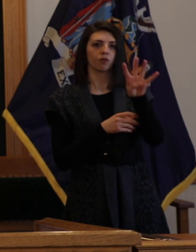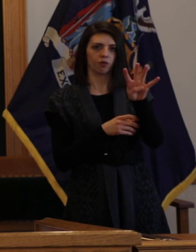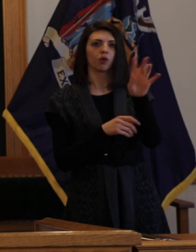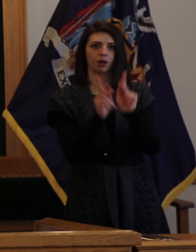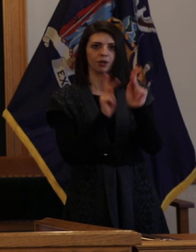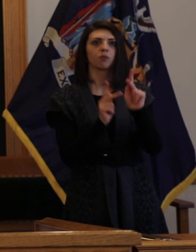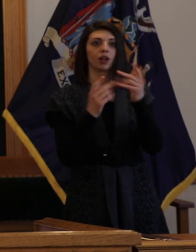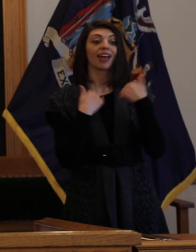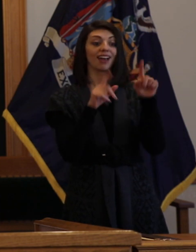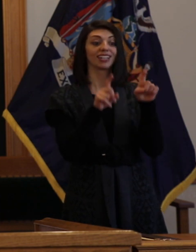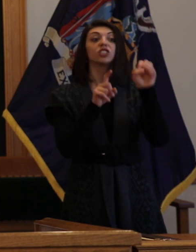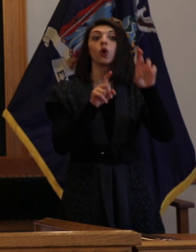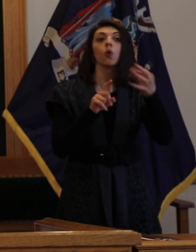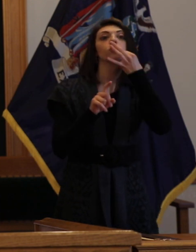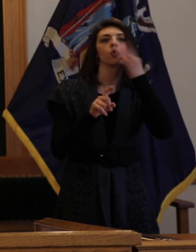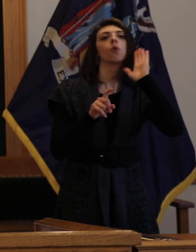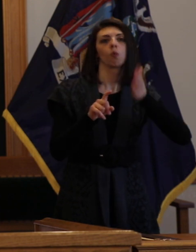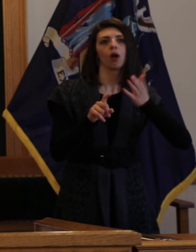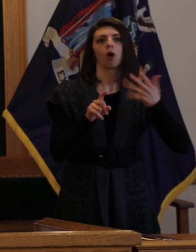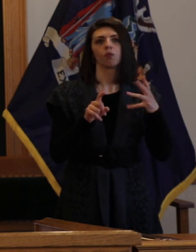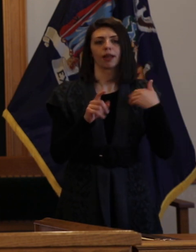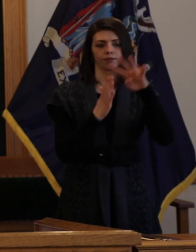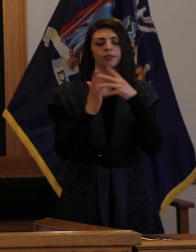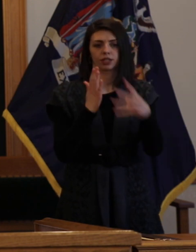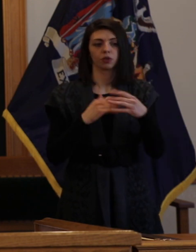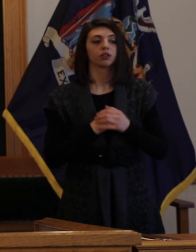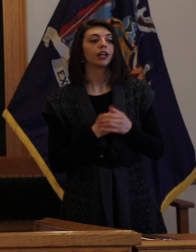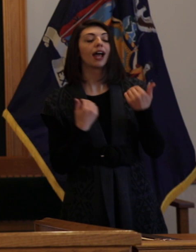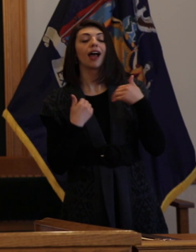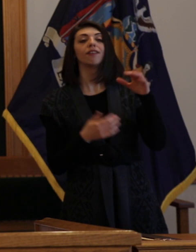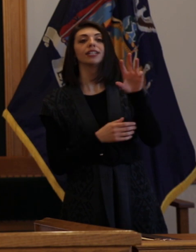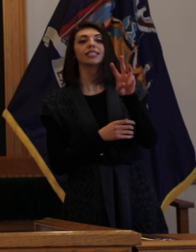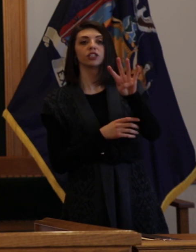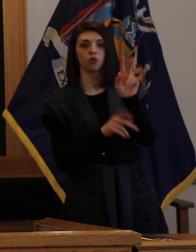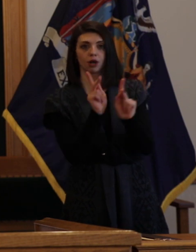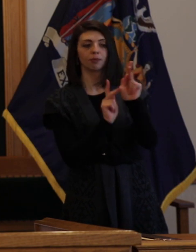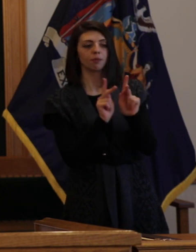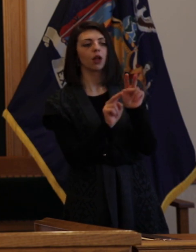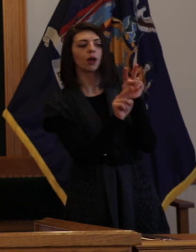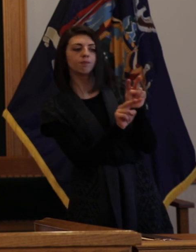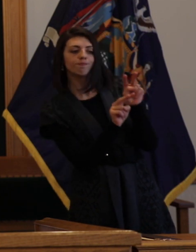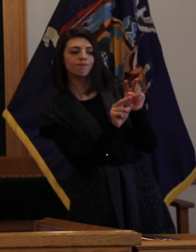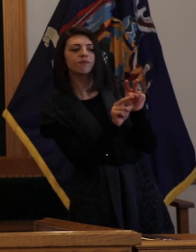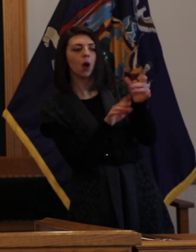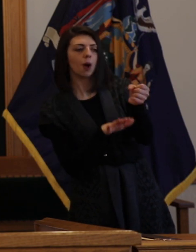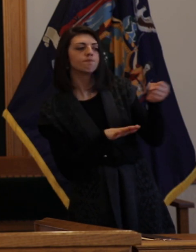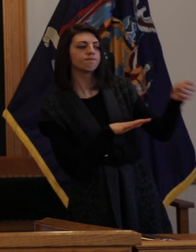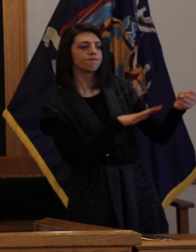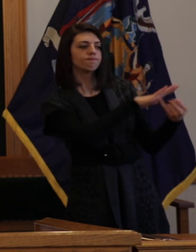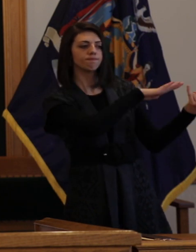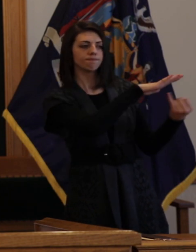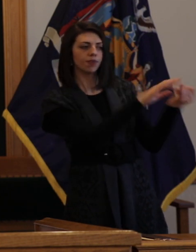scheduled an appointment to be tested. We have 64 people that are being monitored in precautionary quarantine.